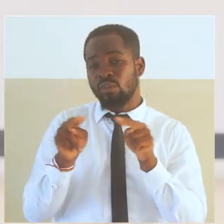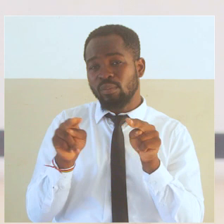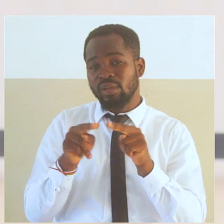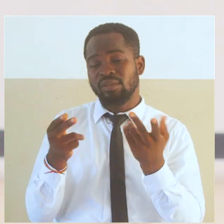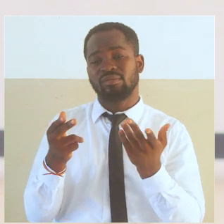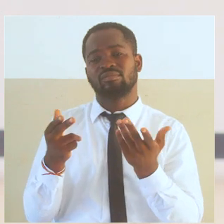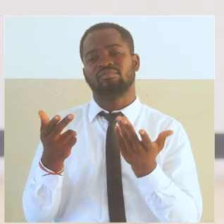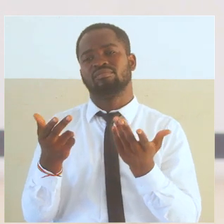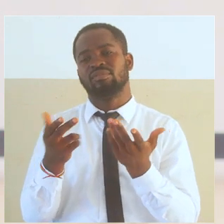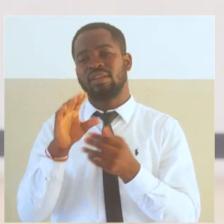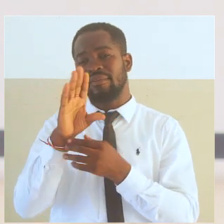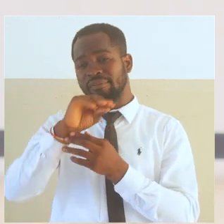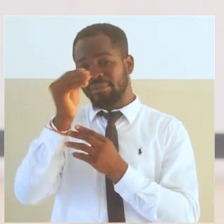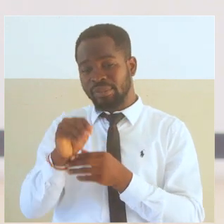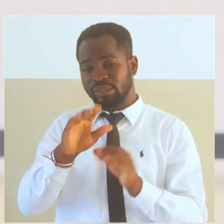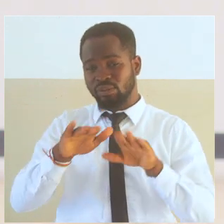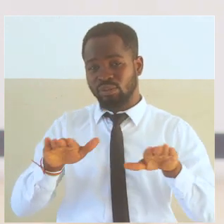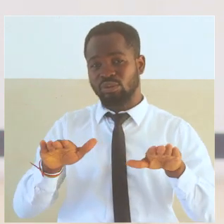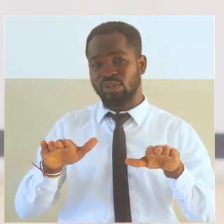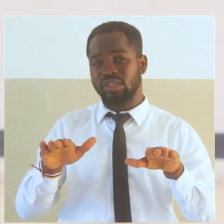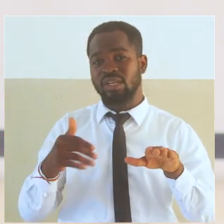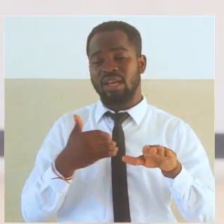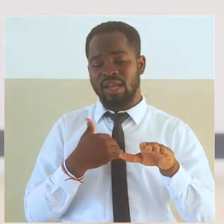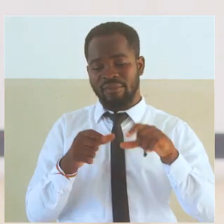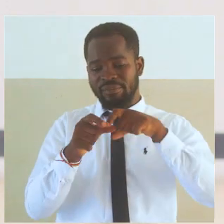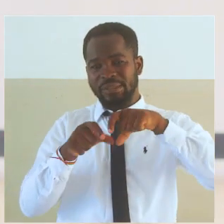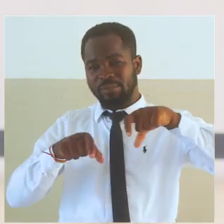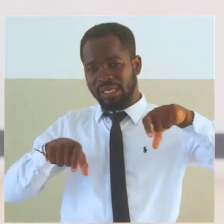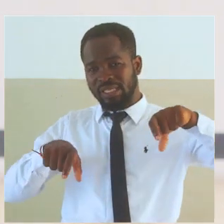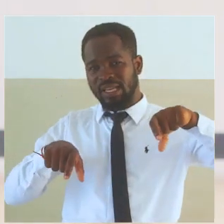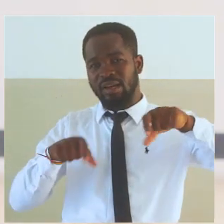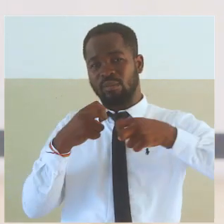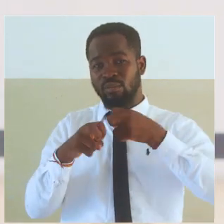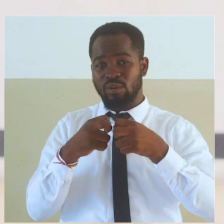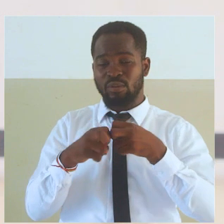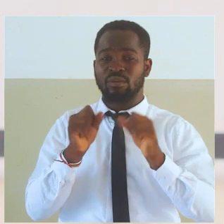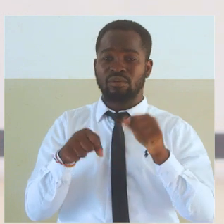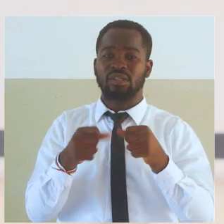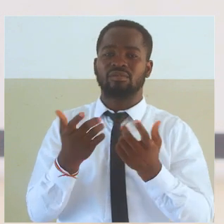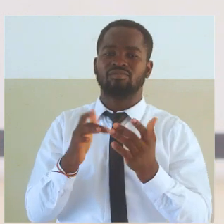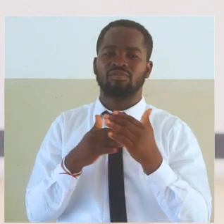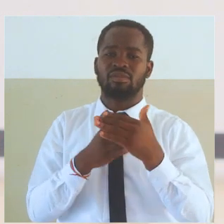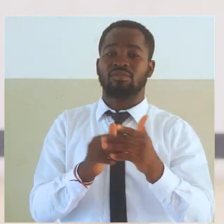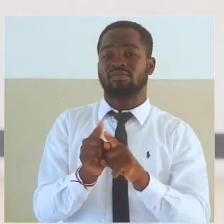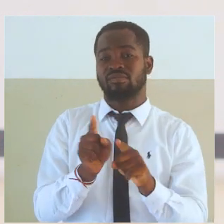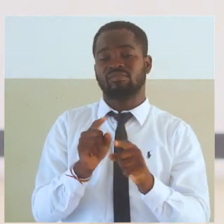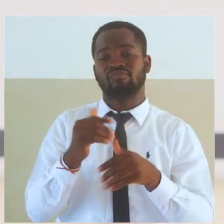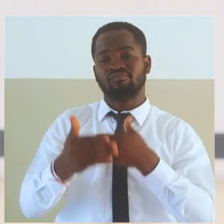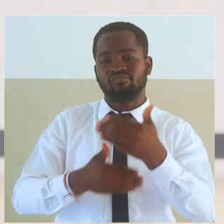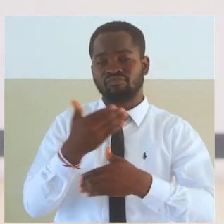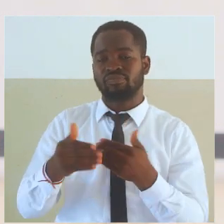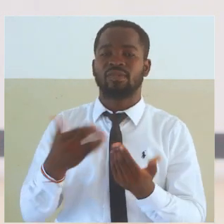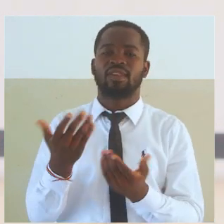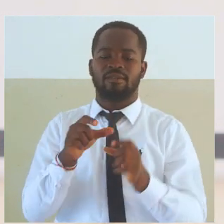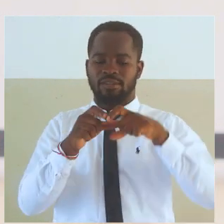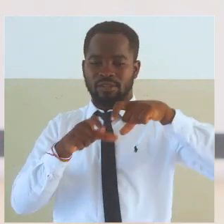have one. Normally, it is documented that 50% of children with spinal bifida have hydrocephalus